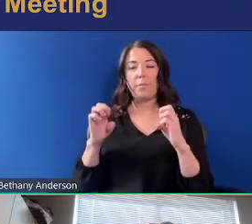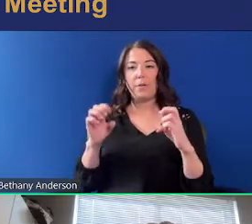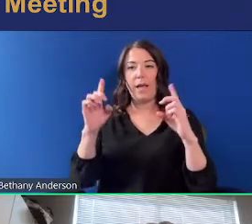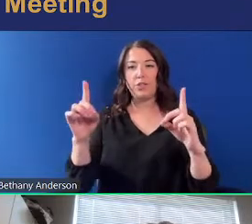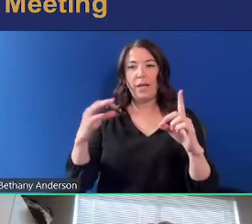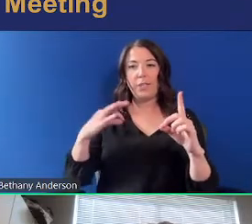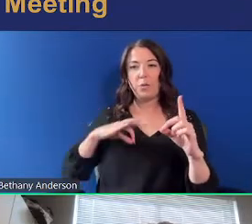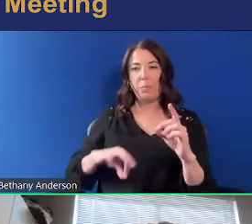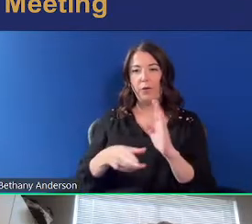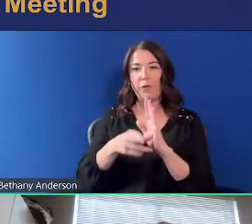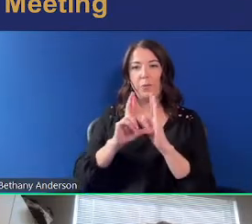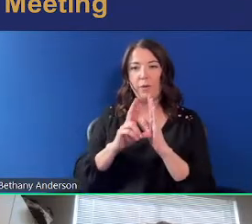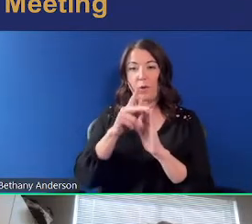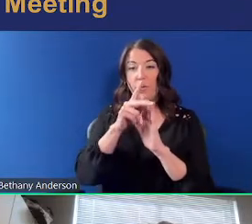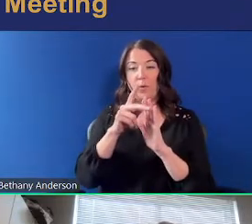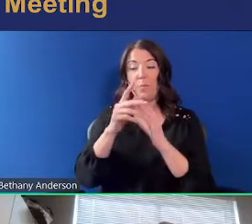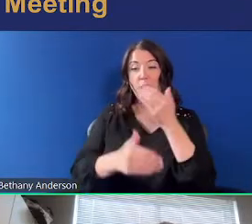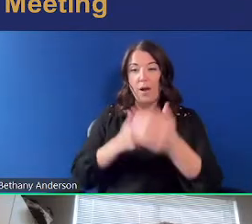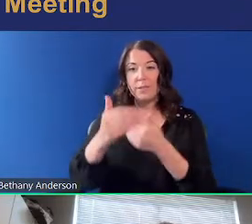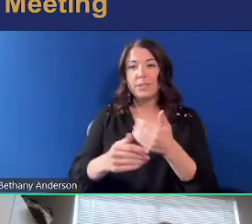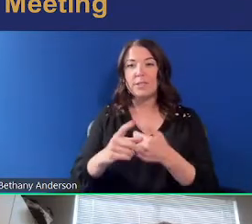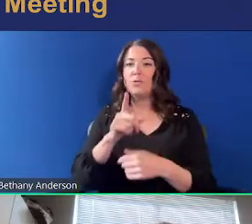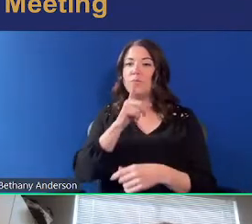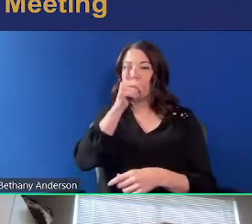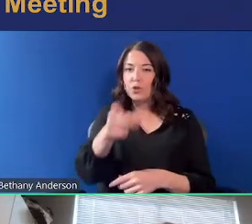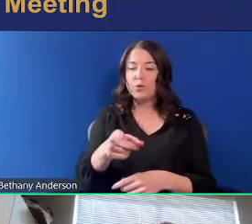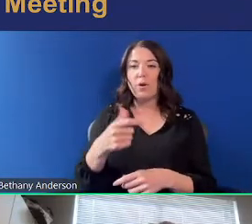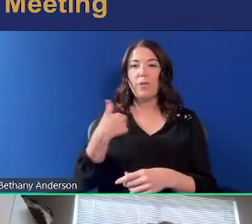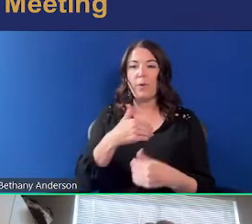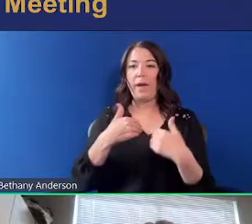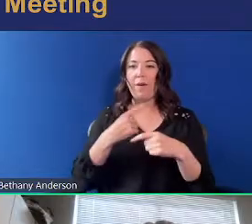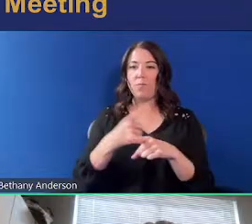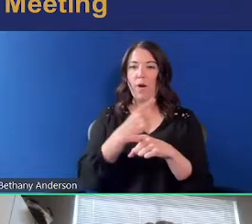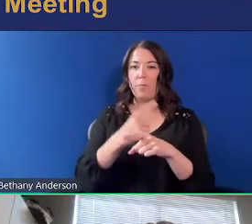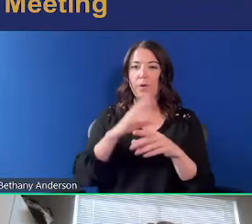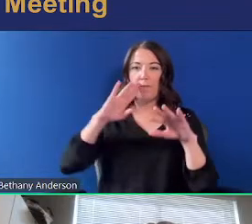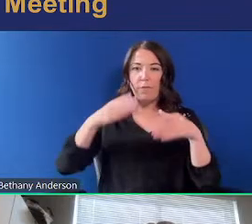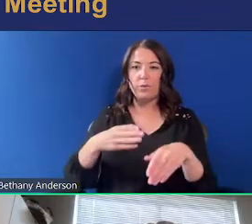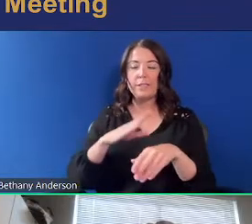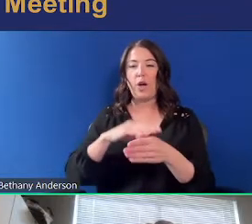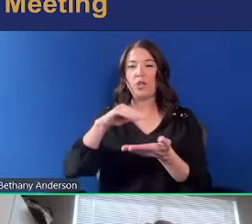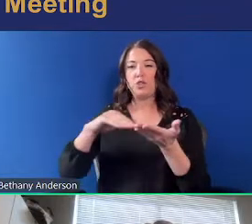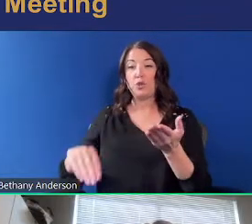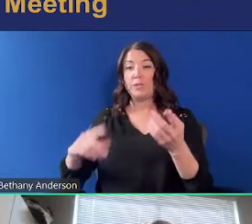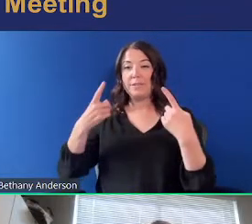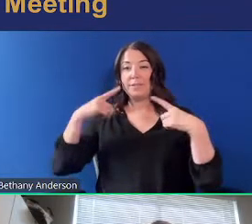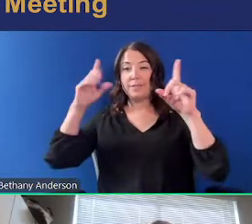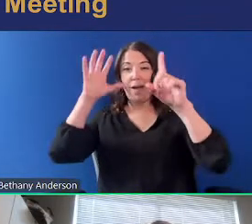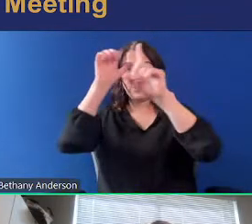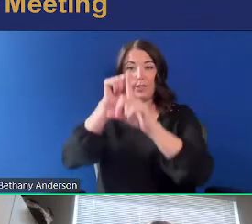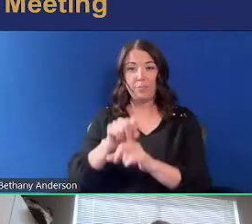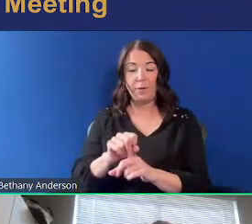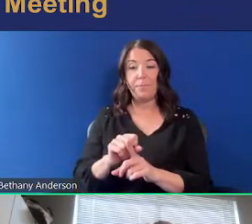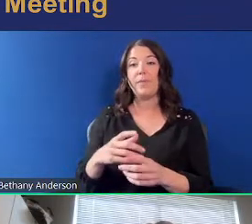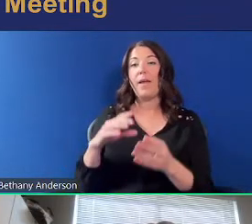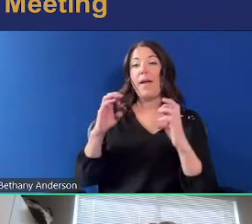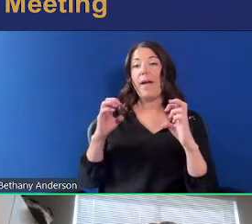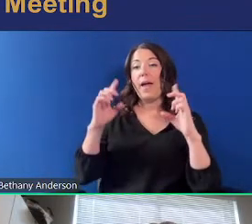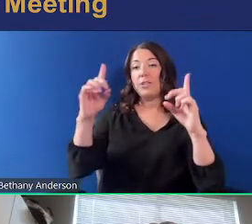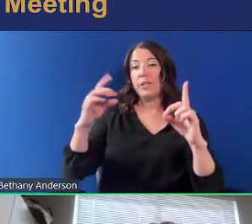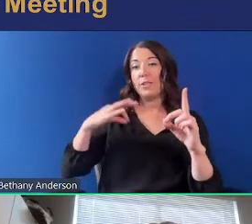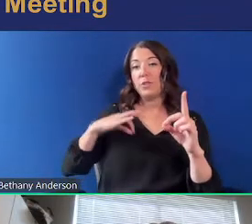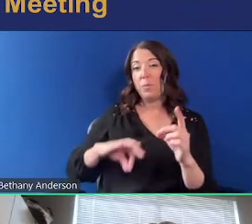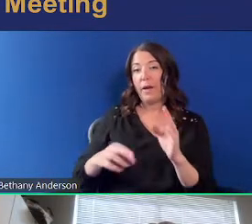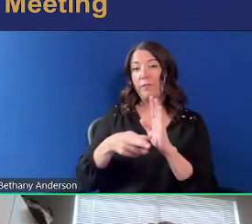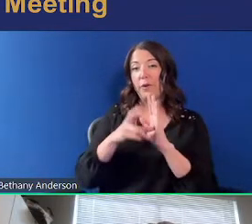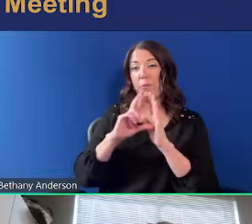review process to ensure a proper focus on students' educational achievement. Educational benefit review process might be a